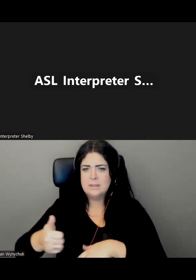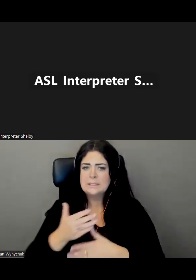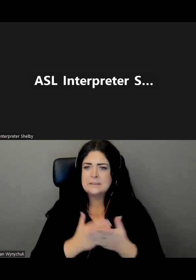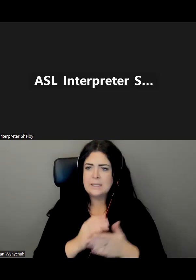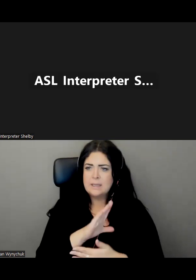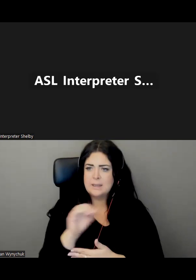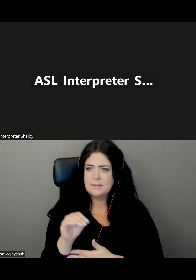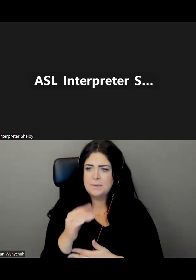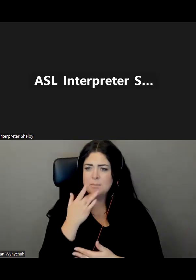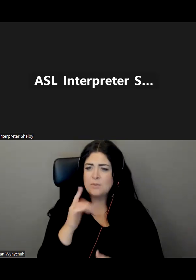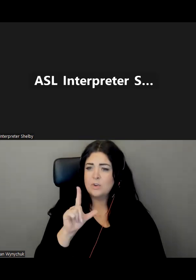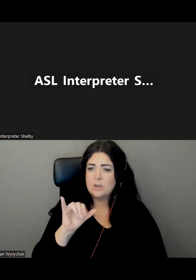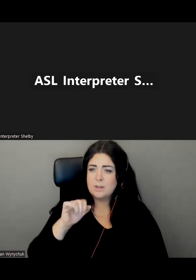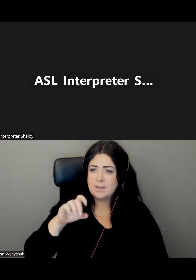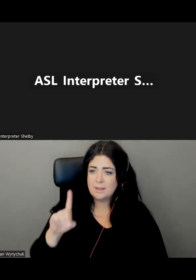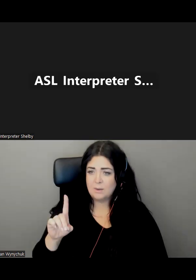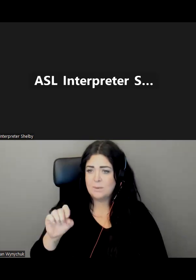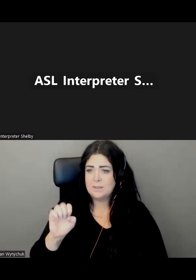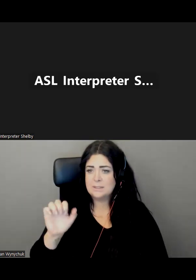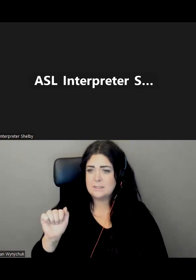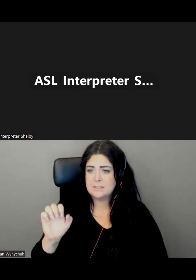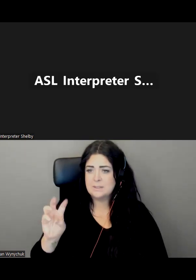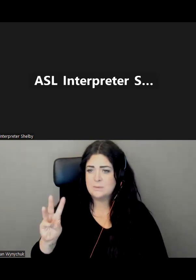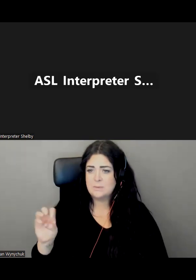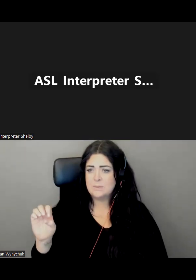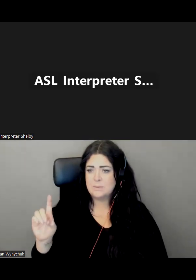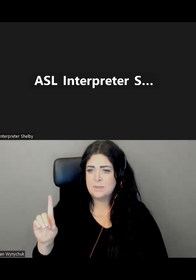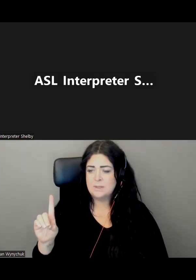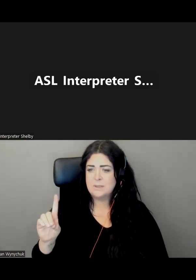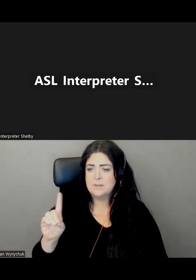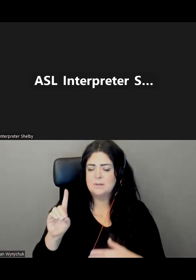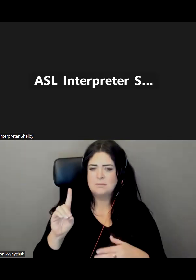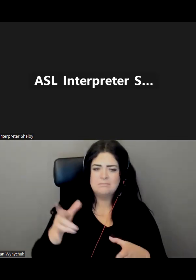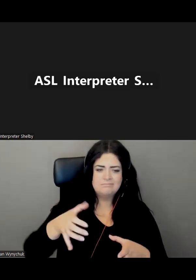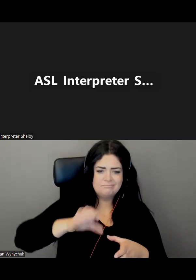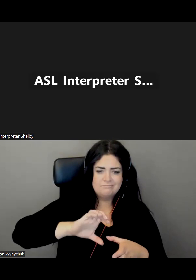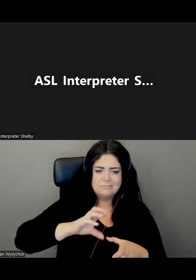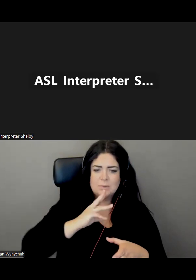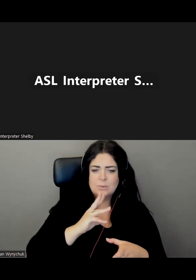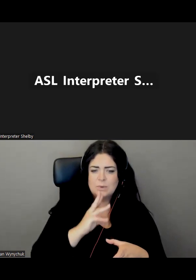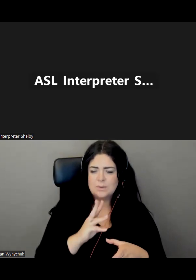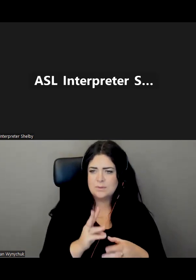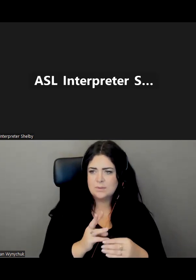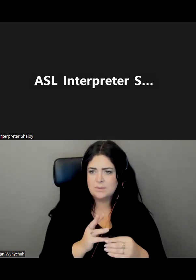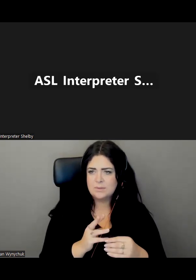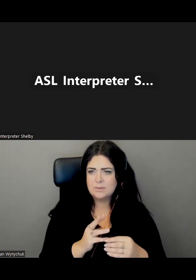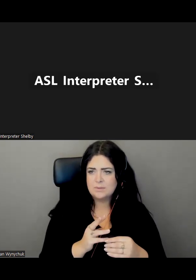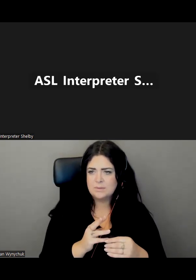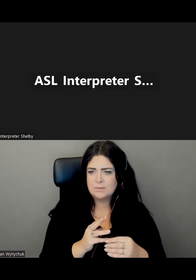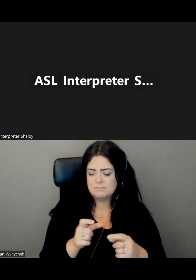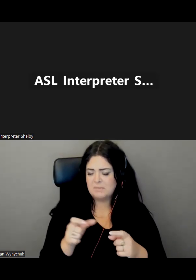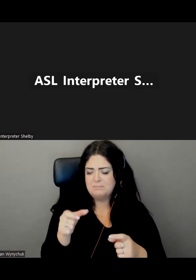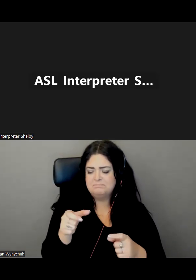do liquid seaweed, which is really cool. You add it to your water. I think it's like a capful or